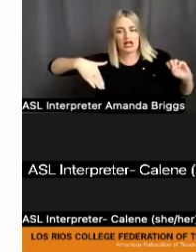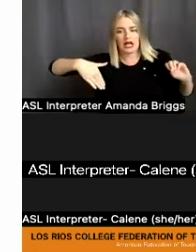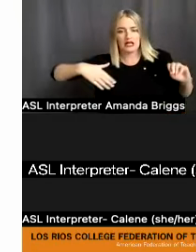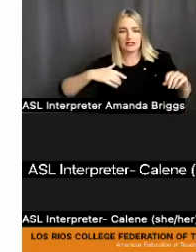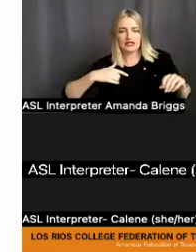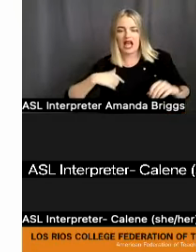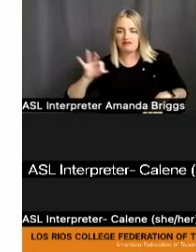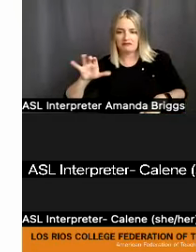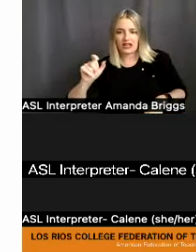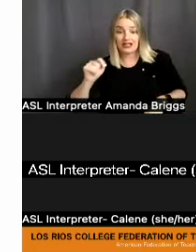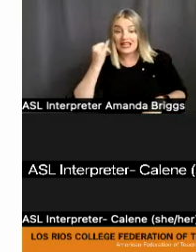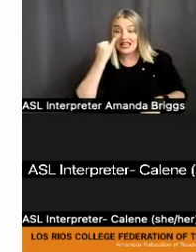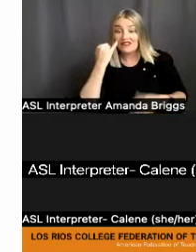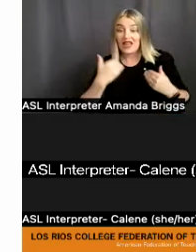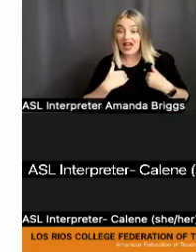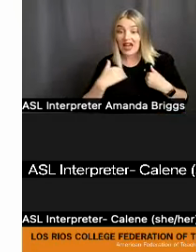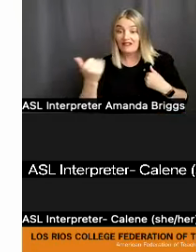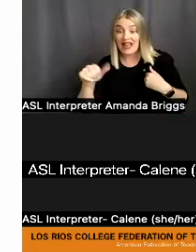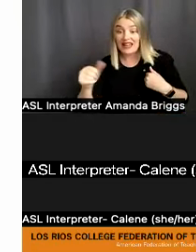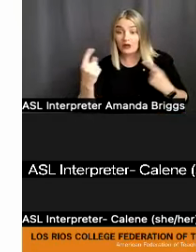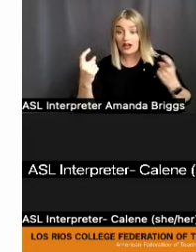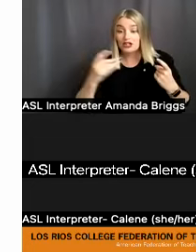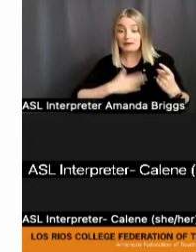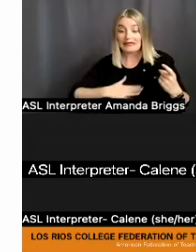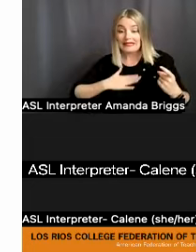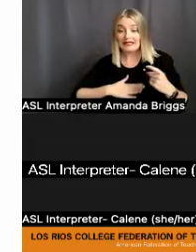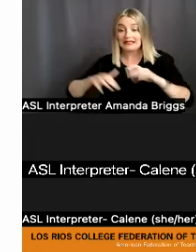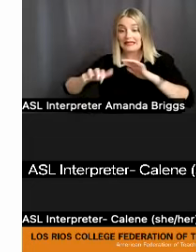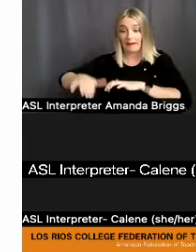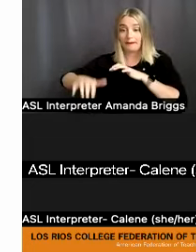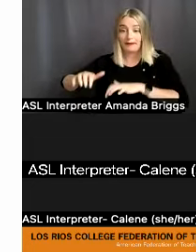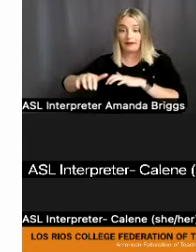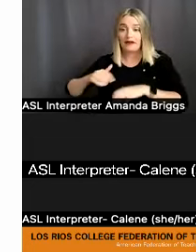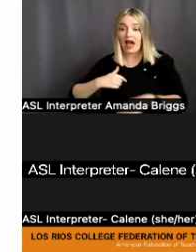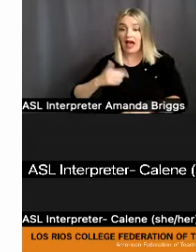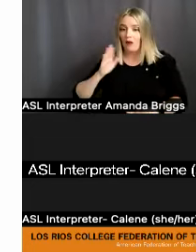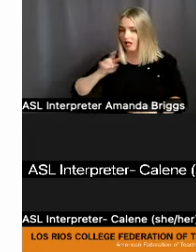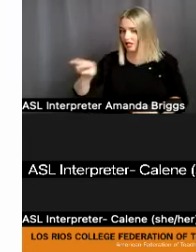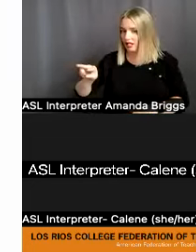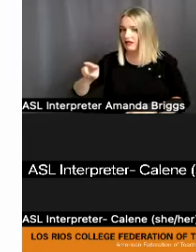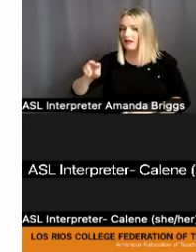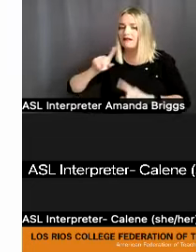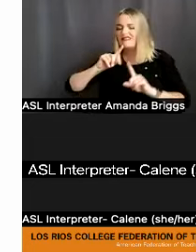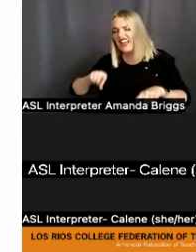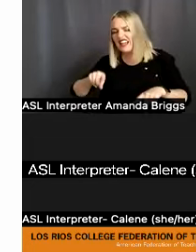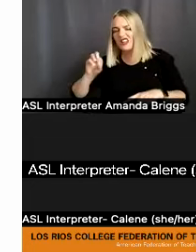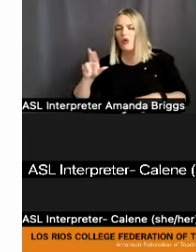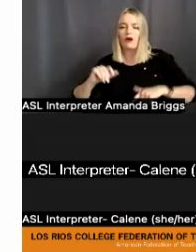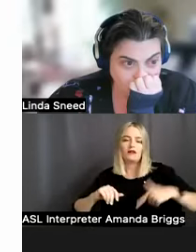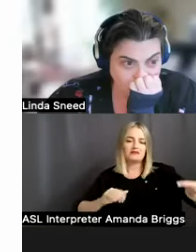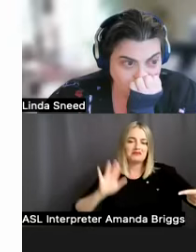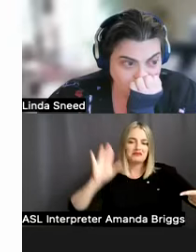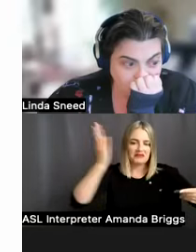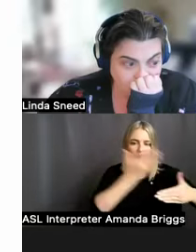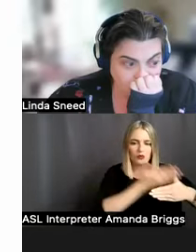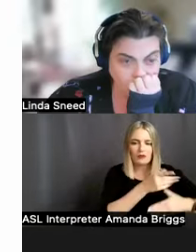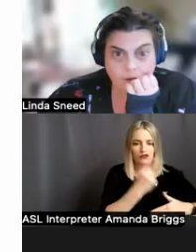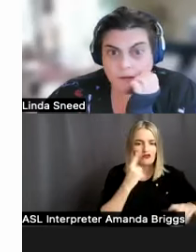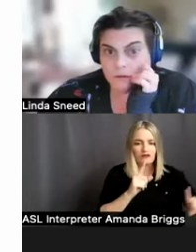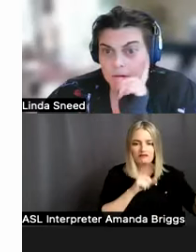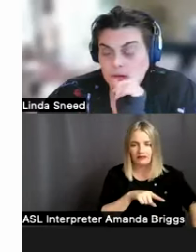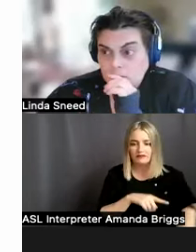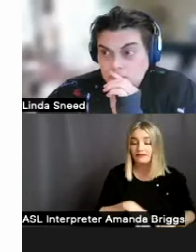people have questions, they can type them in there and I'll either answer them in the chat or pass them on to you for a verbal answer. Okay. So here's